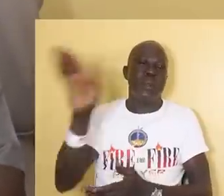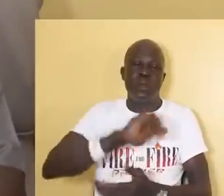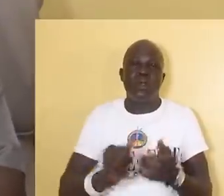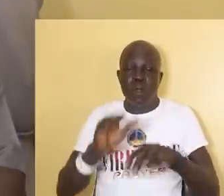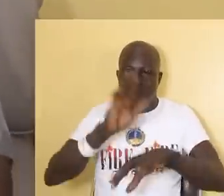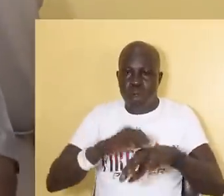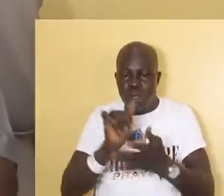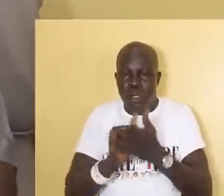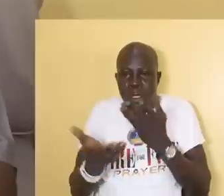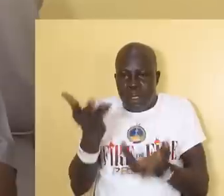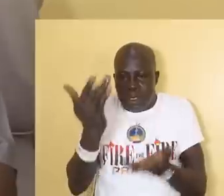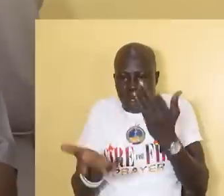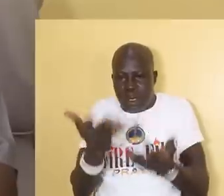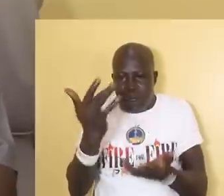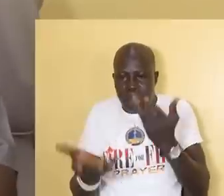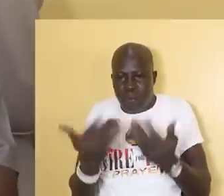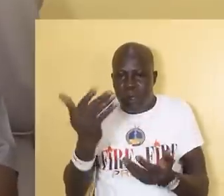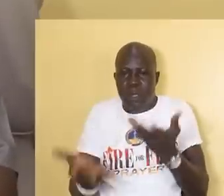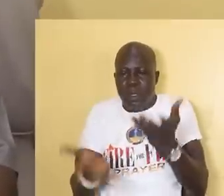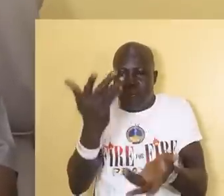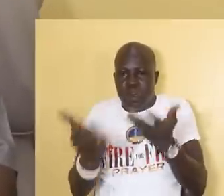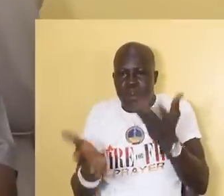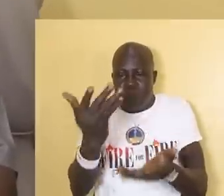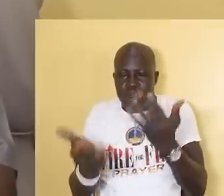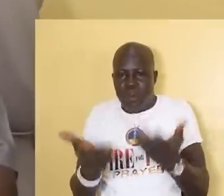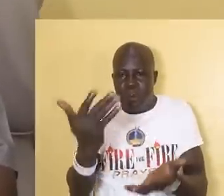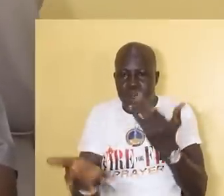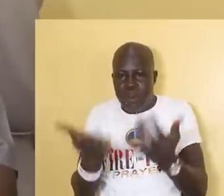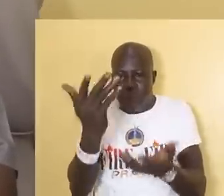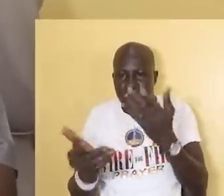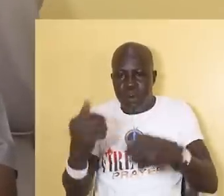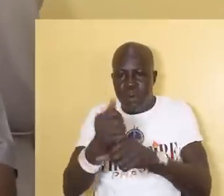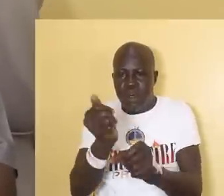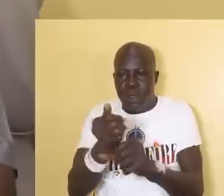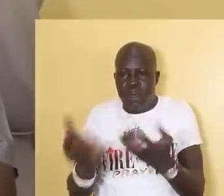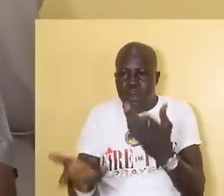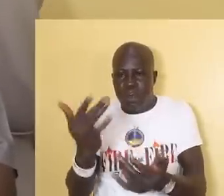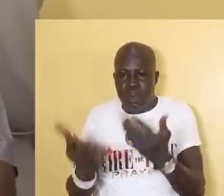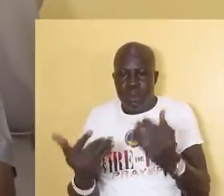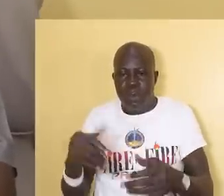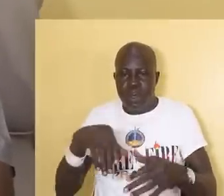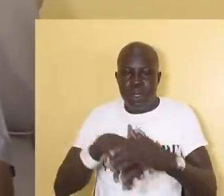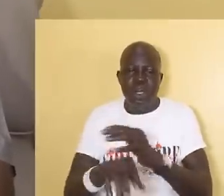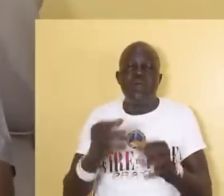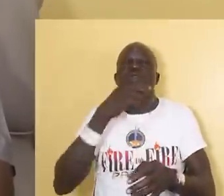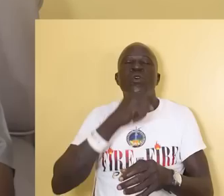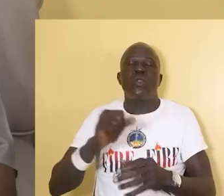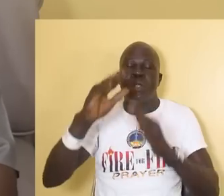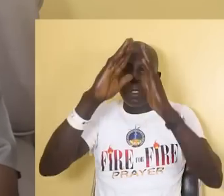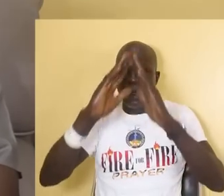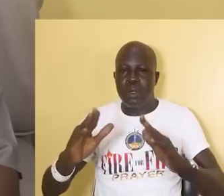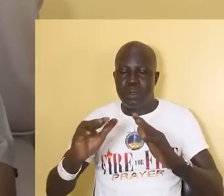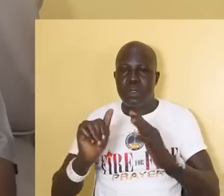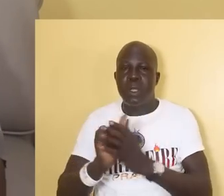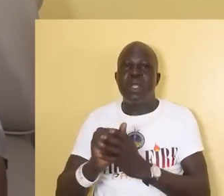They call something sacrifice. Making a sacrifice. ni atijo in the olden days